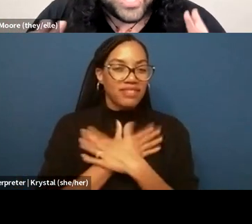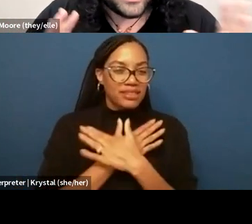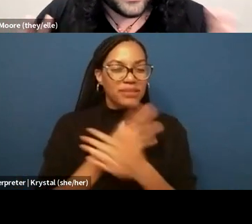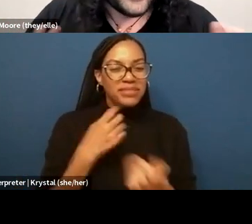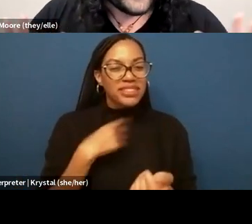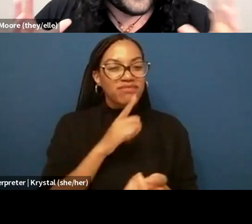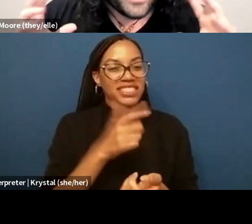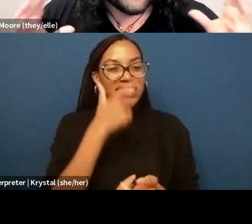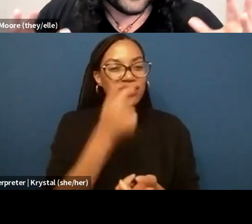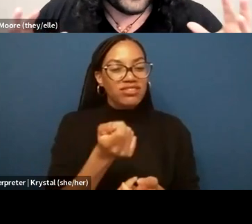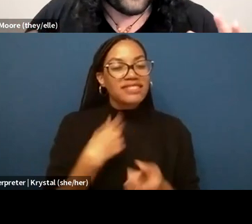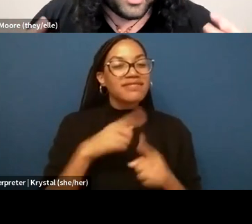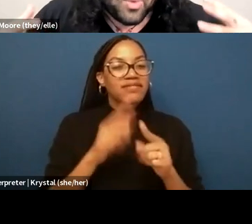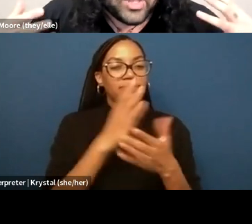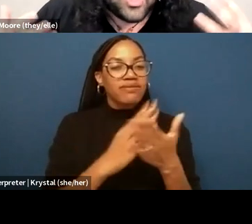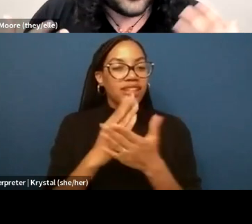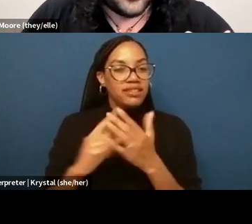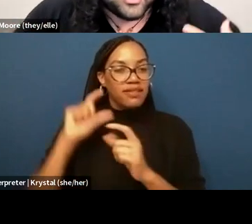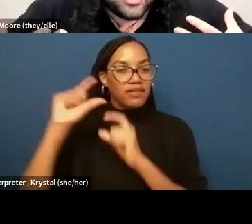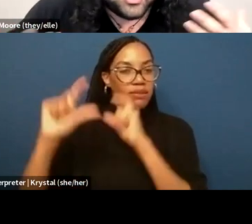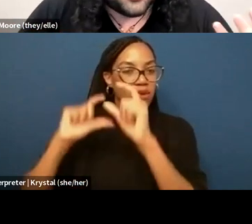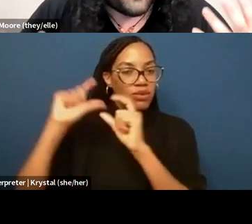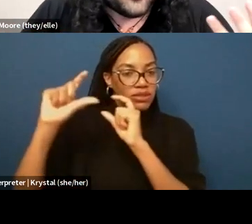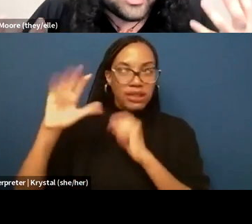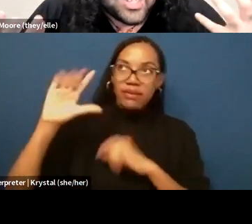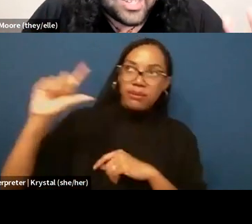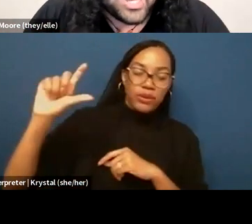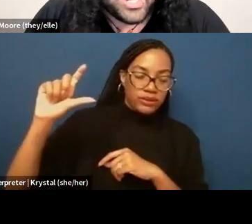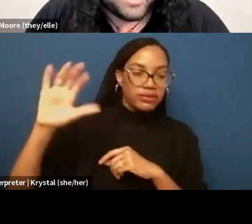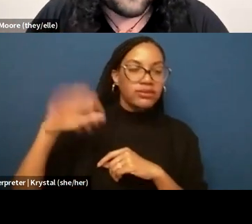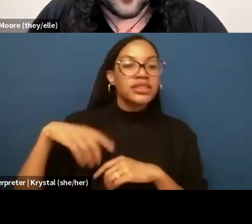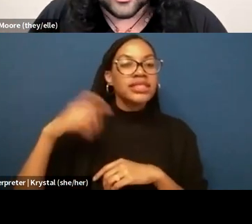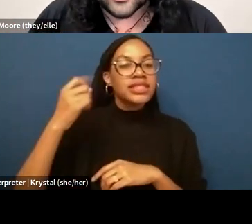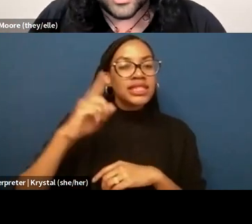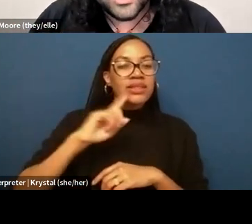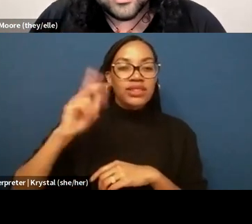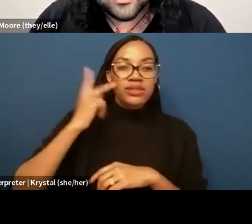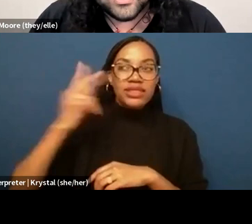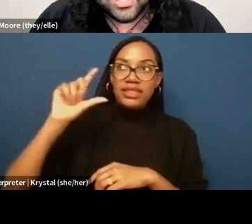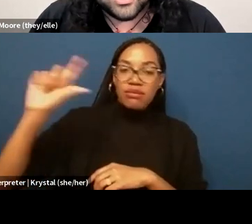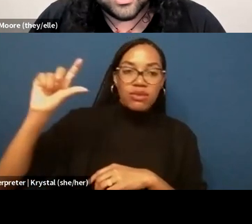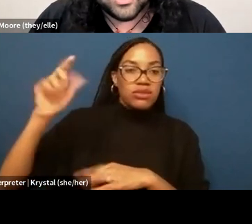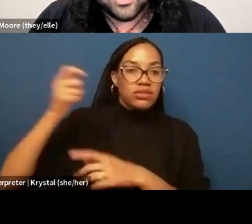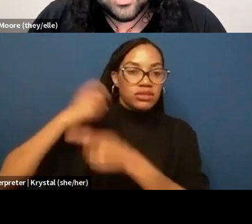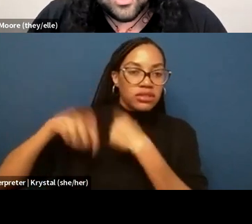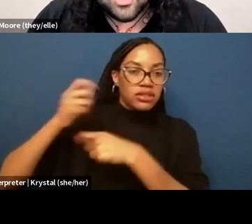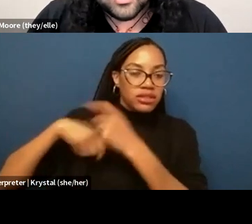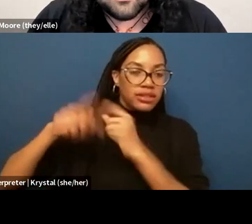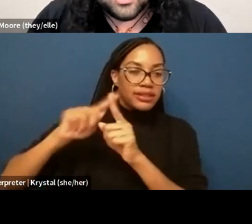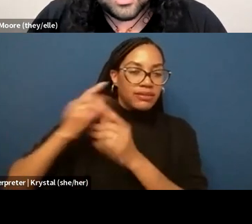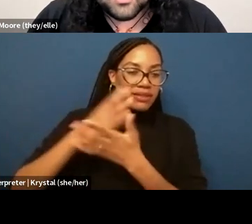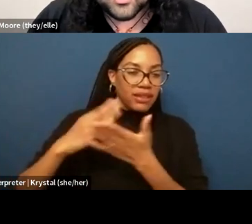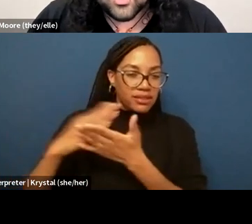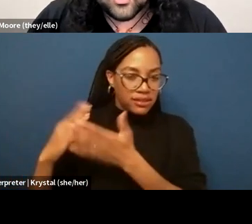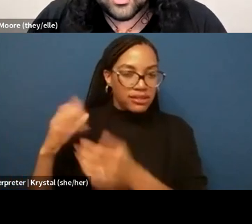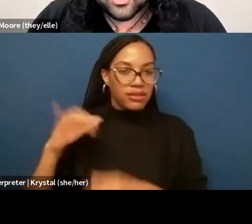think that's very important when we talk to just the root is that name first. And then secondly,